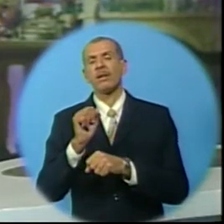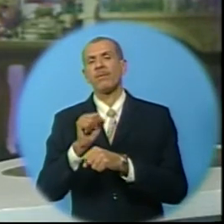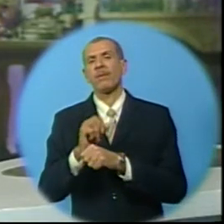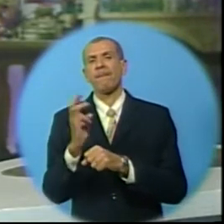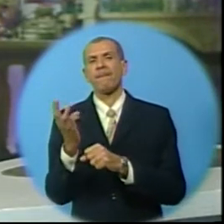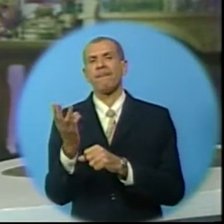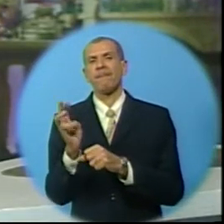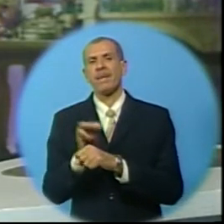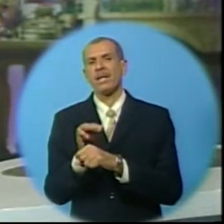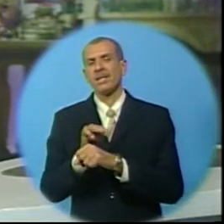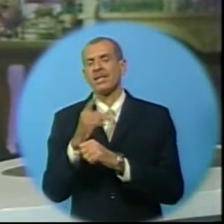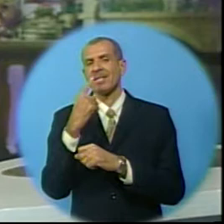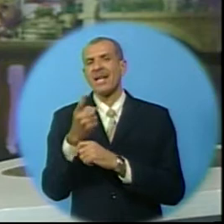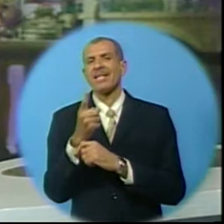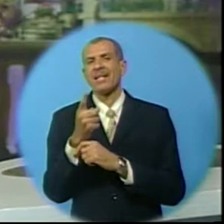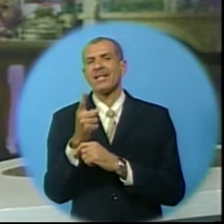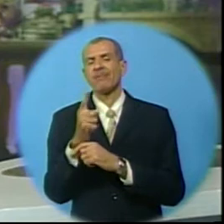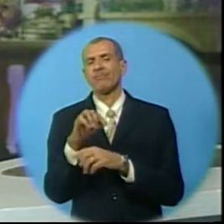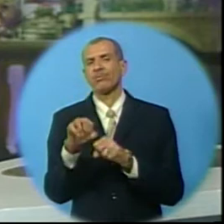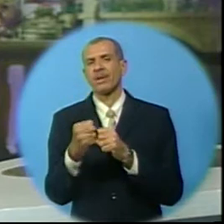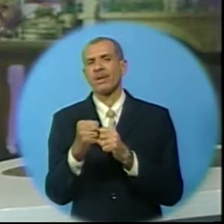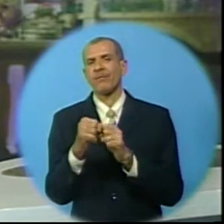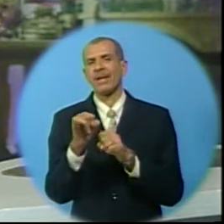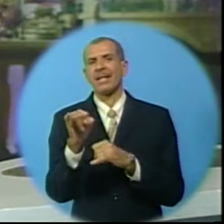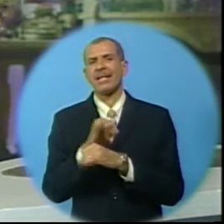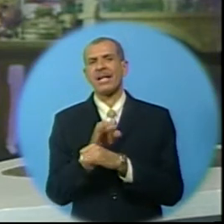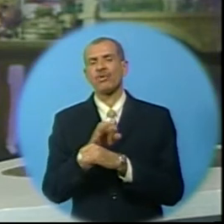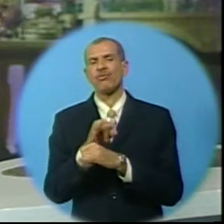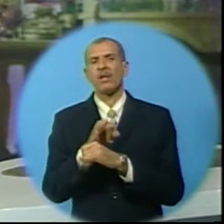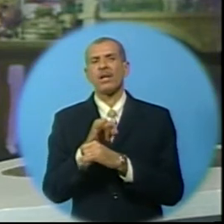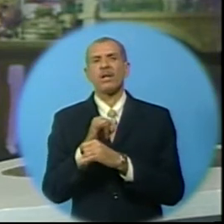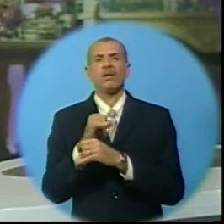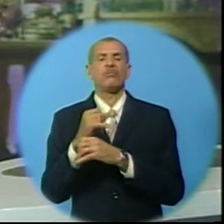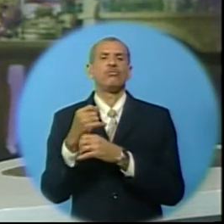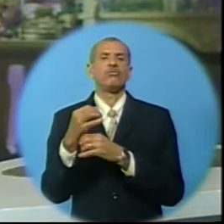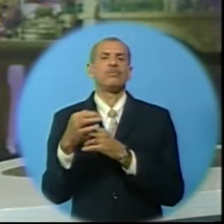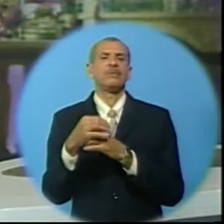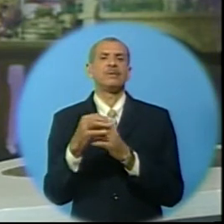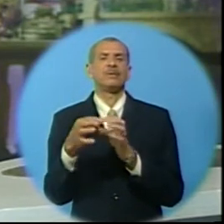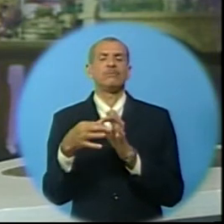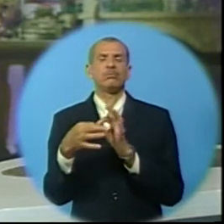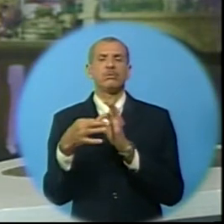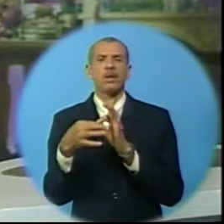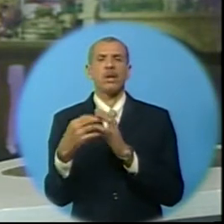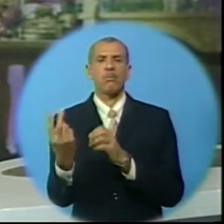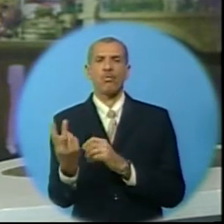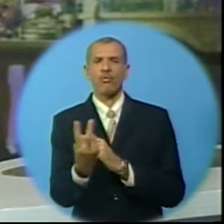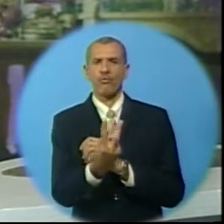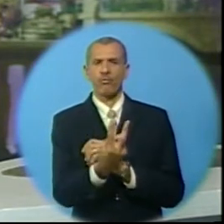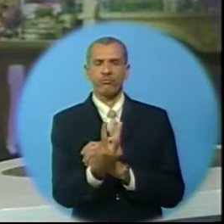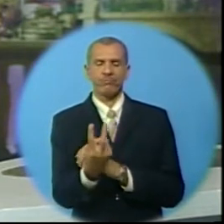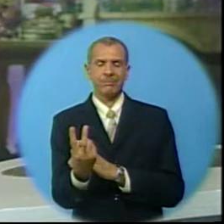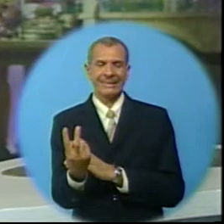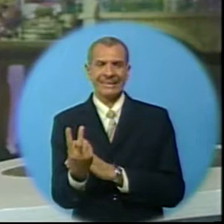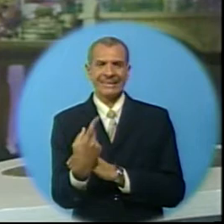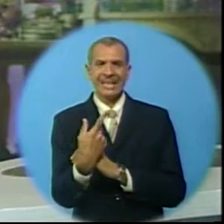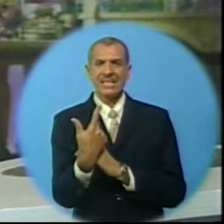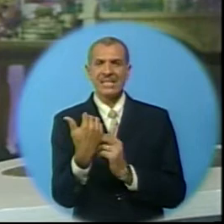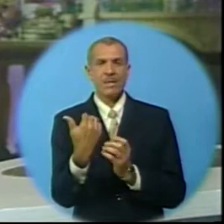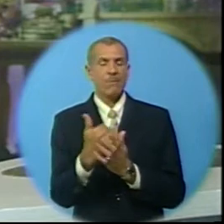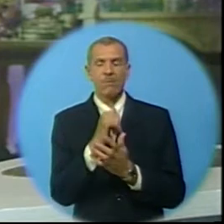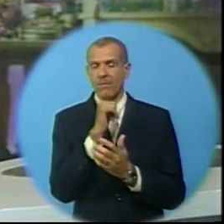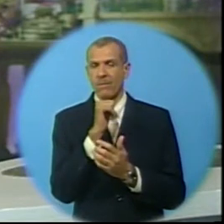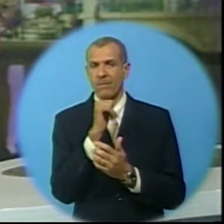been serious breaches of industrial relations protocols on both sides. She says such breaches will not